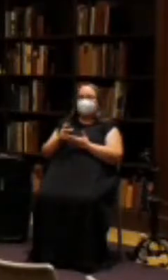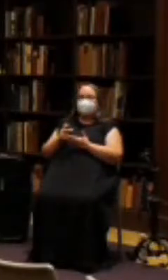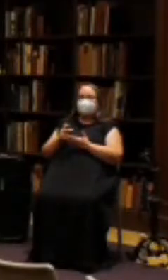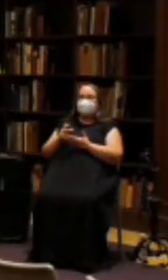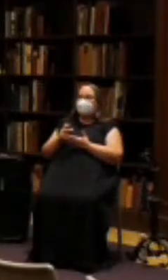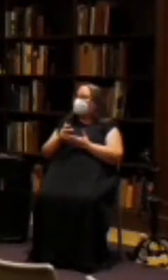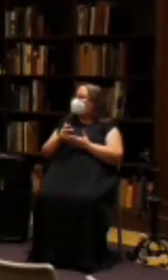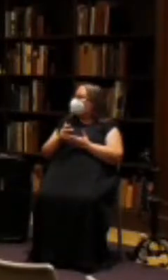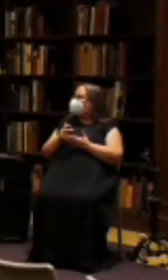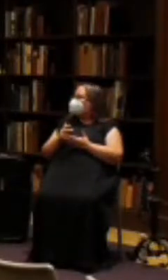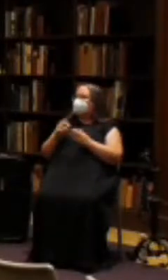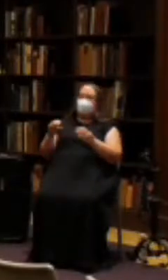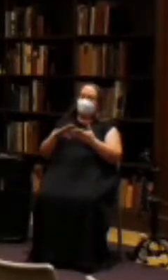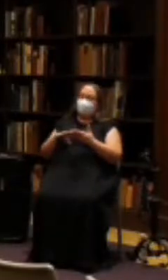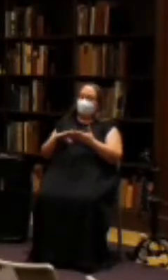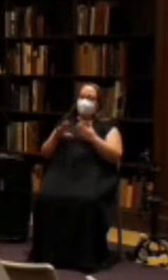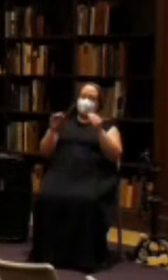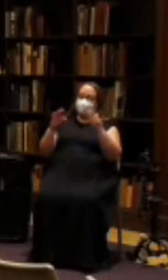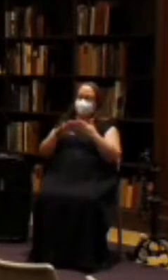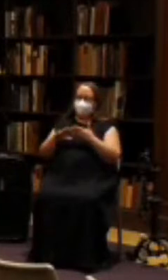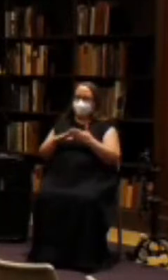have no other excuse. No other excuse.